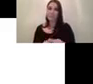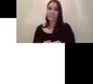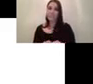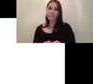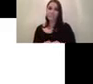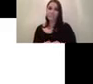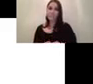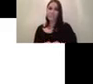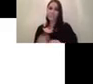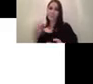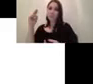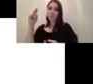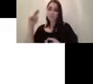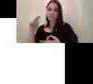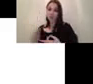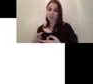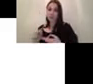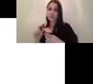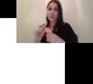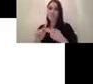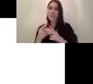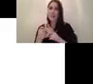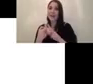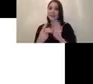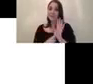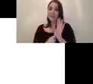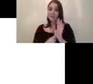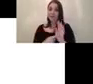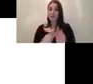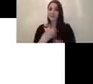pixel about the 4 distances